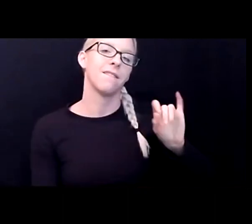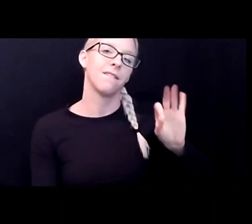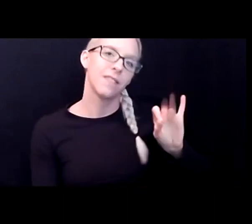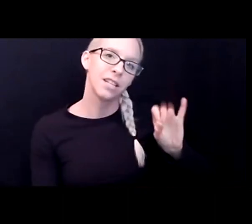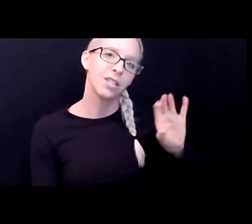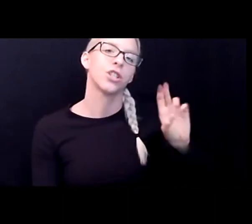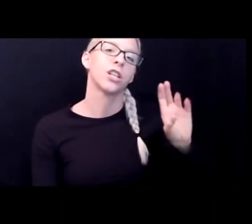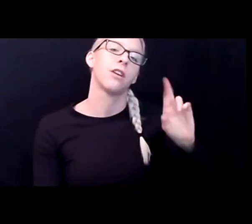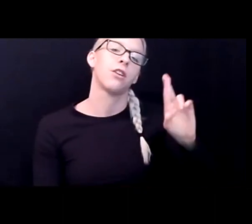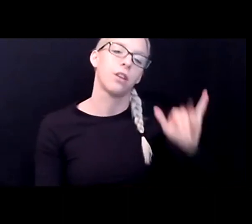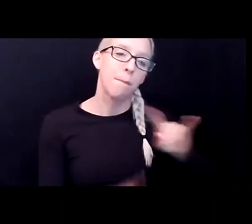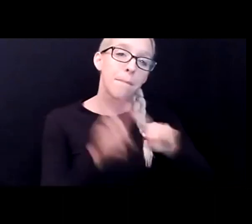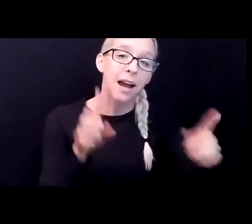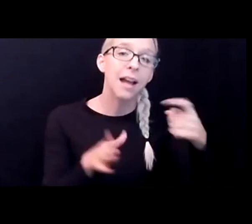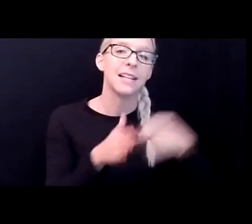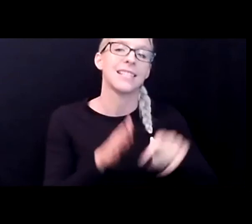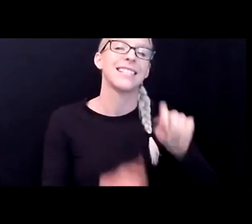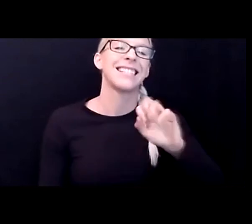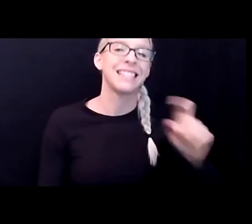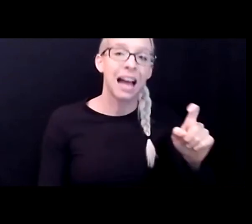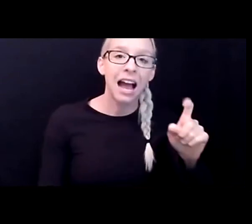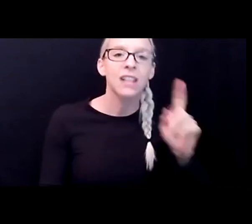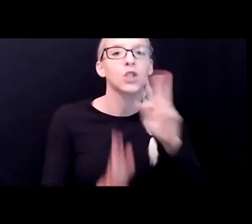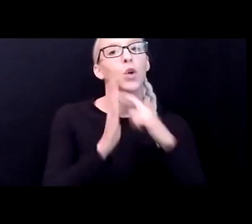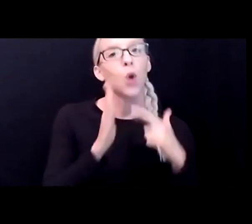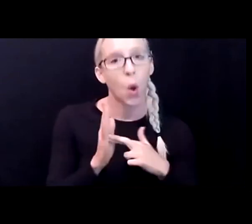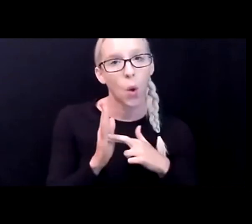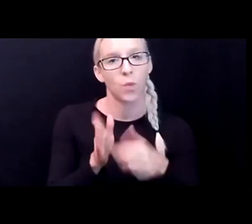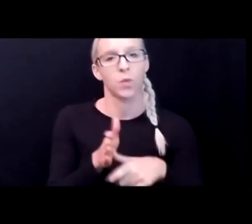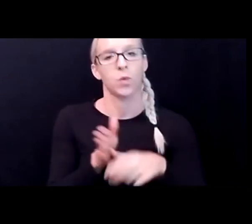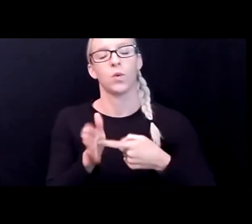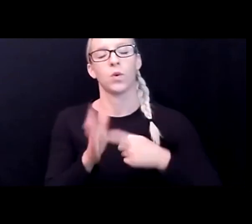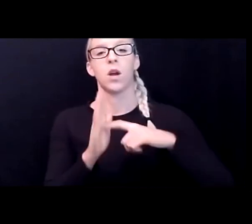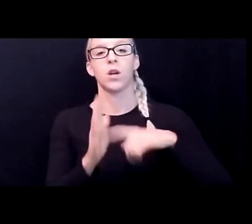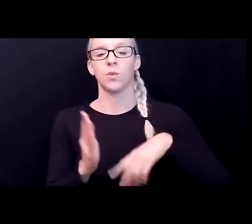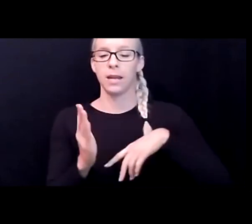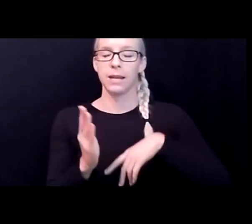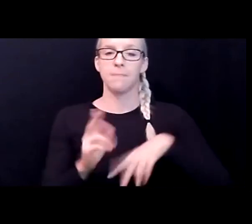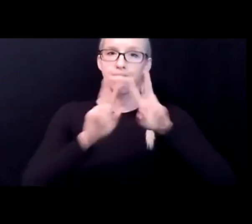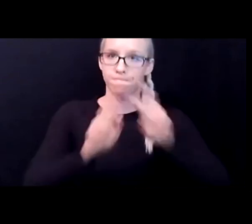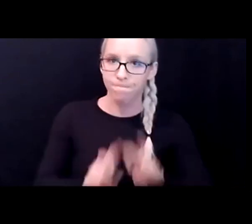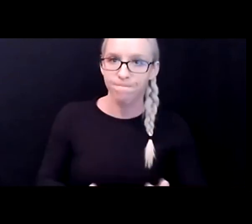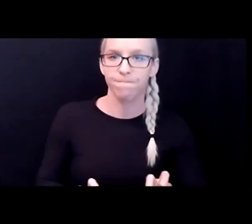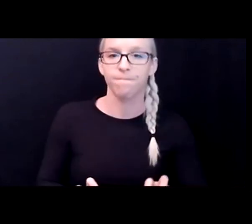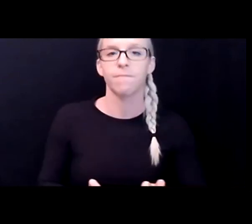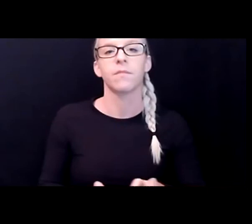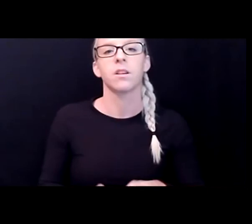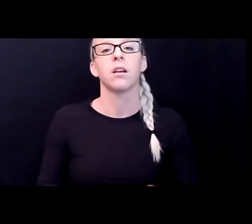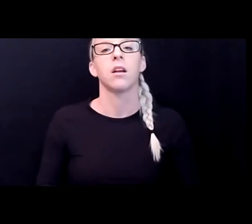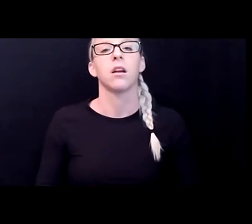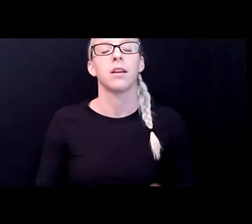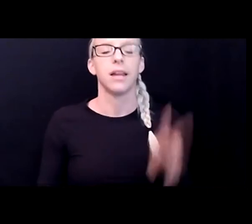the tax code requires us to look through the trust document to the underlying beneficiaries in using